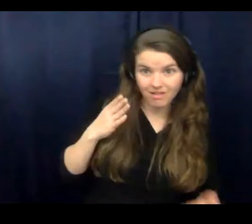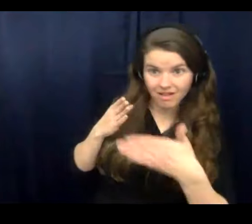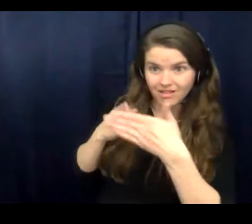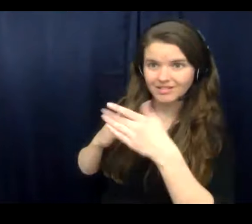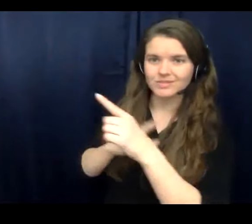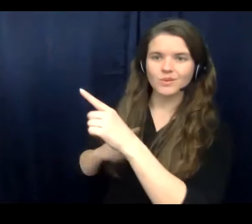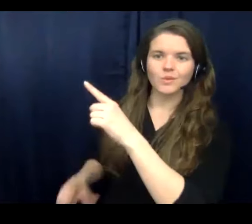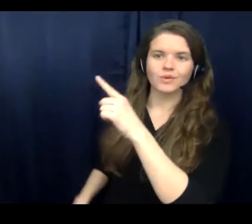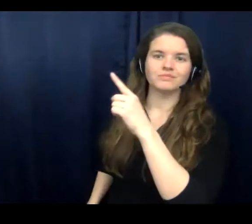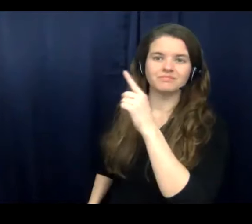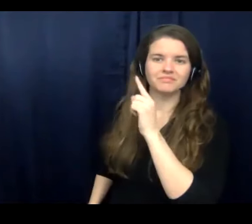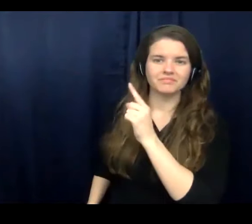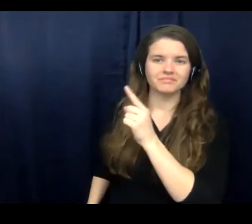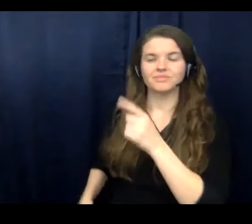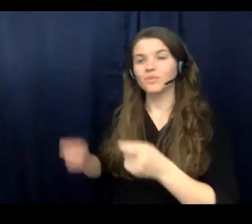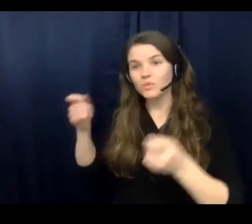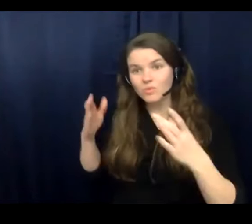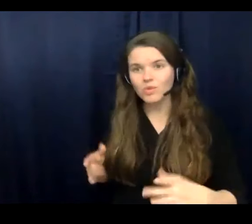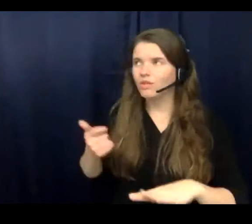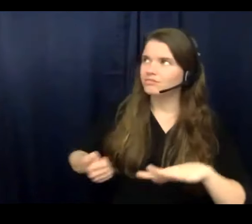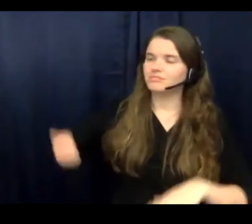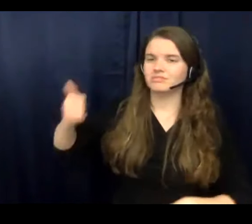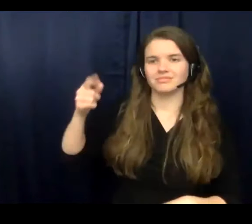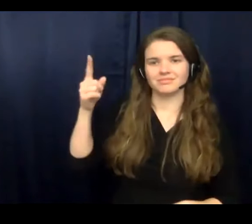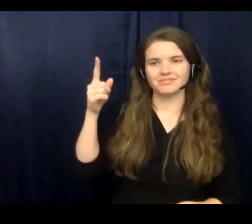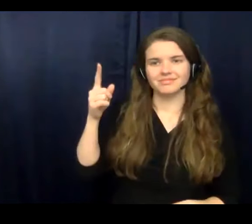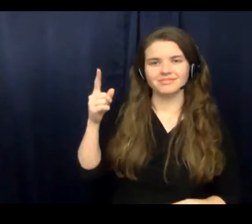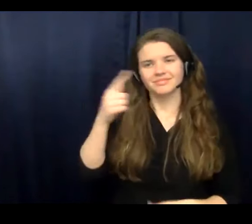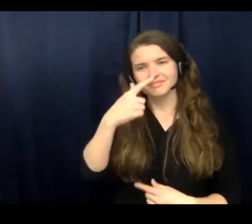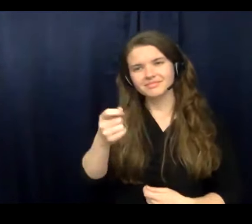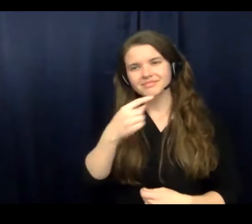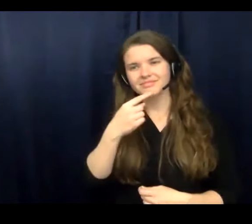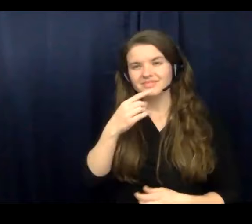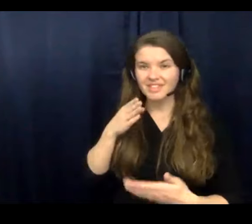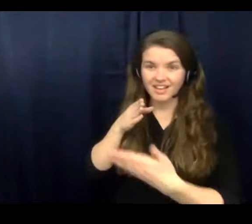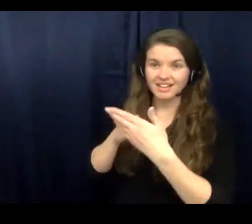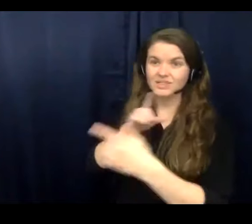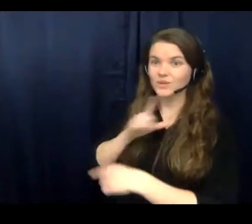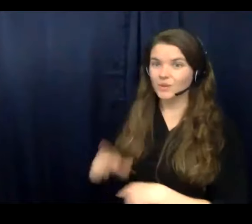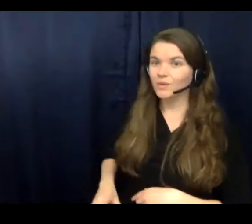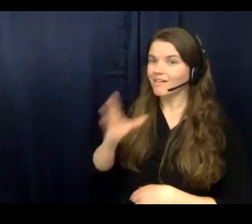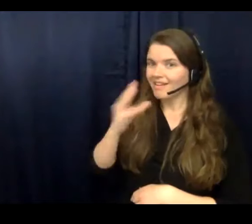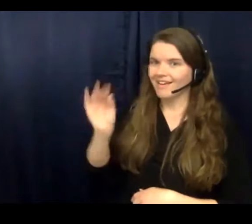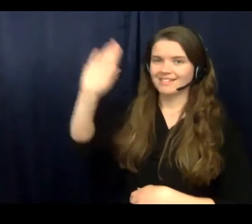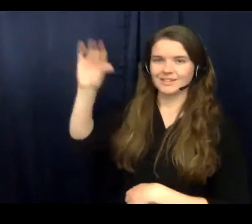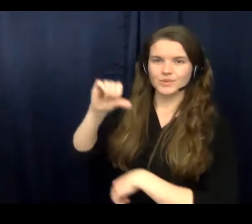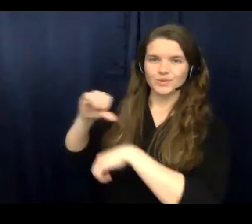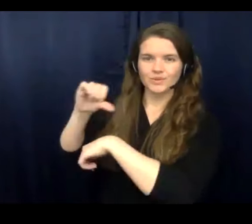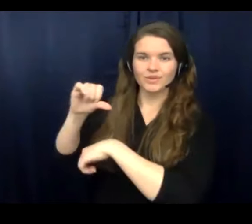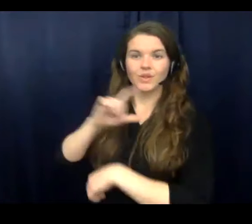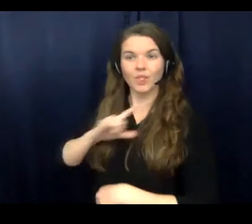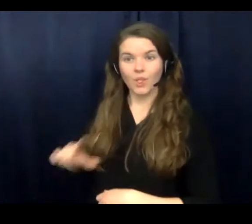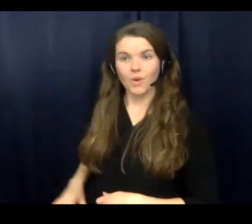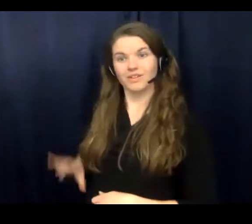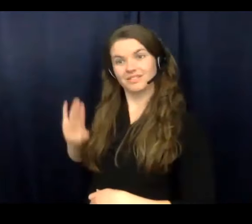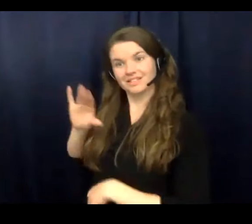Christ, the ruler of the nations. It's interesting that when he says against the Lord and his anointed, you know that phrase, the Lord's anointed, applies to